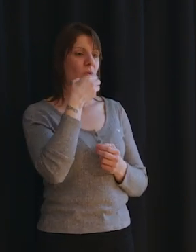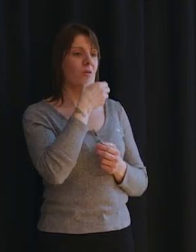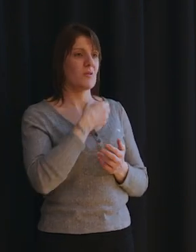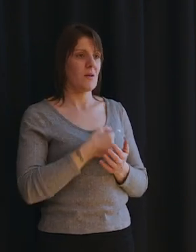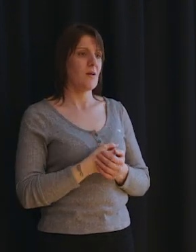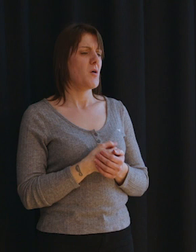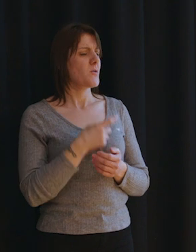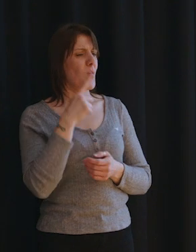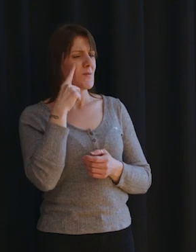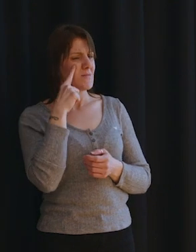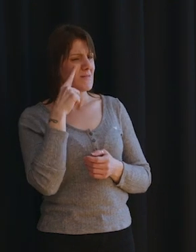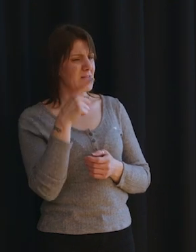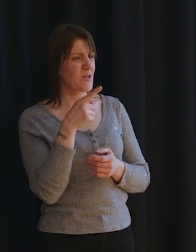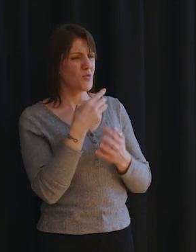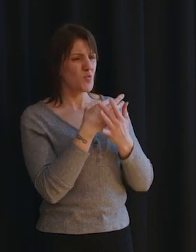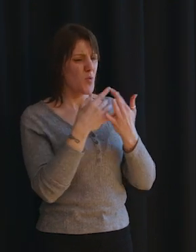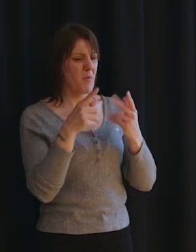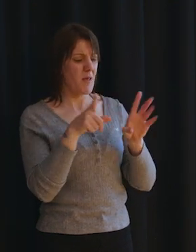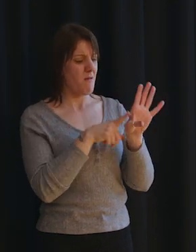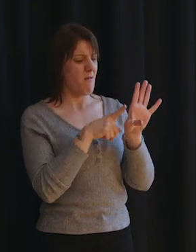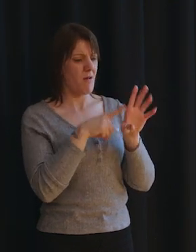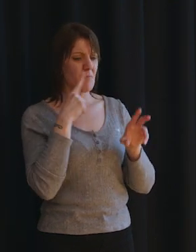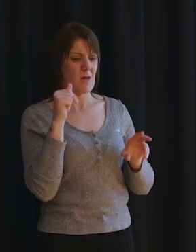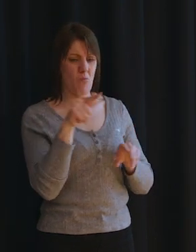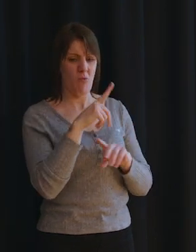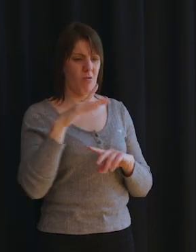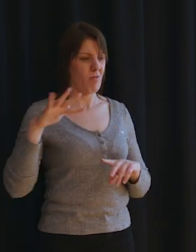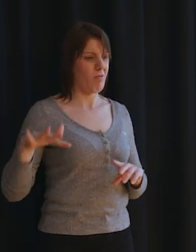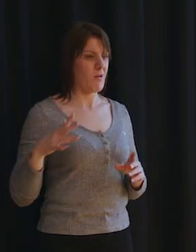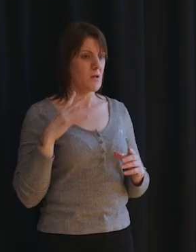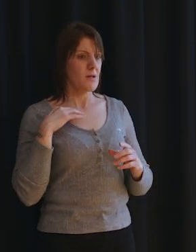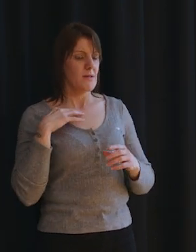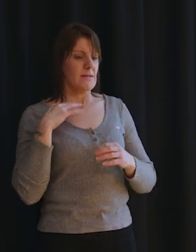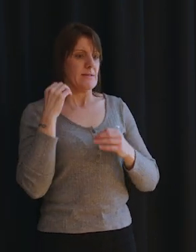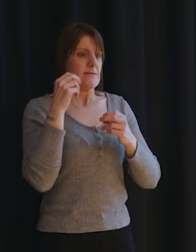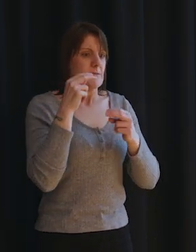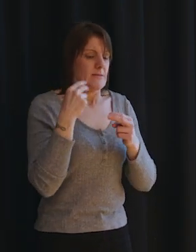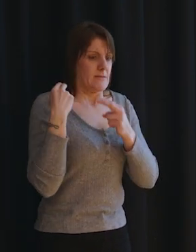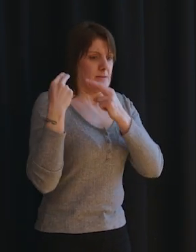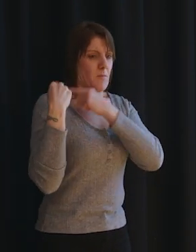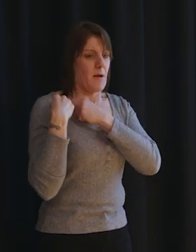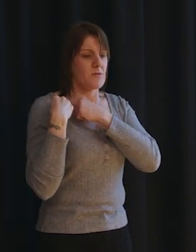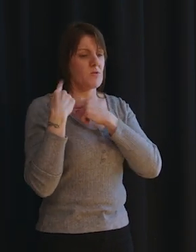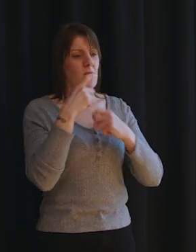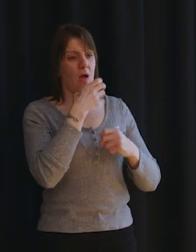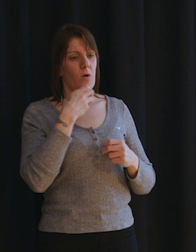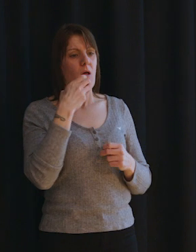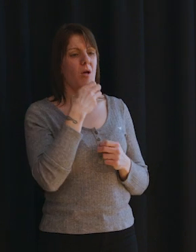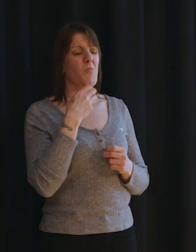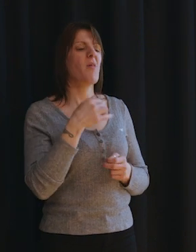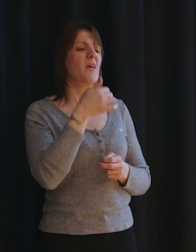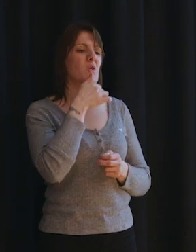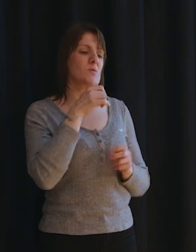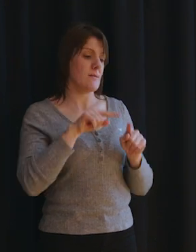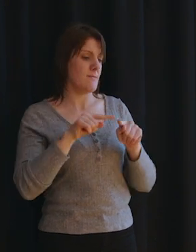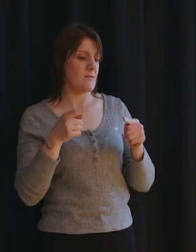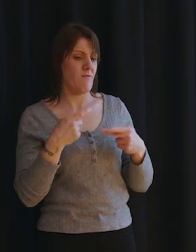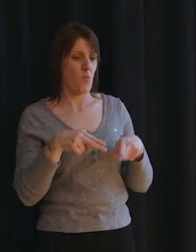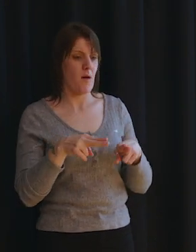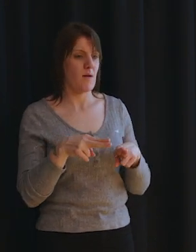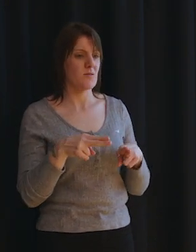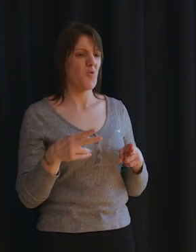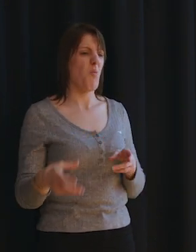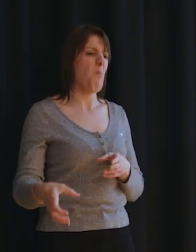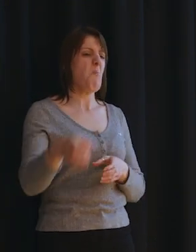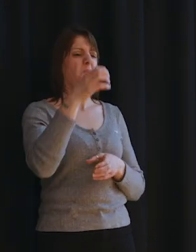who become dependent on alcohol, but they use it in a kind of a different way. So it's kind of that more binge drinking in terms of